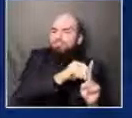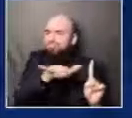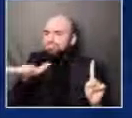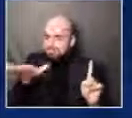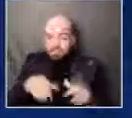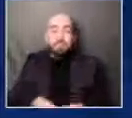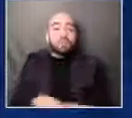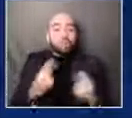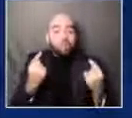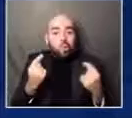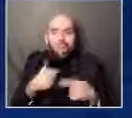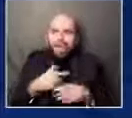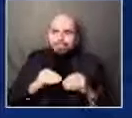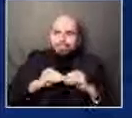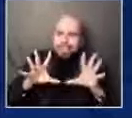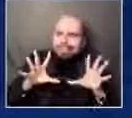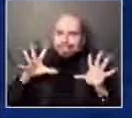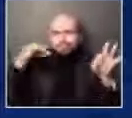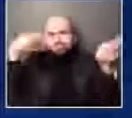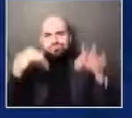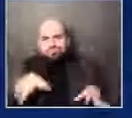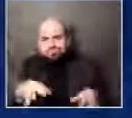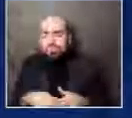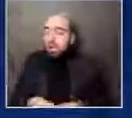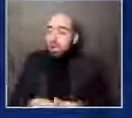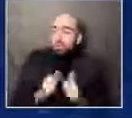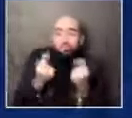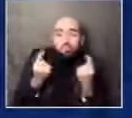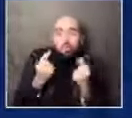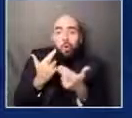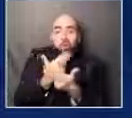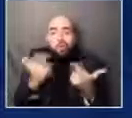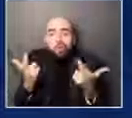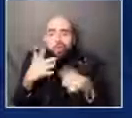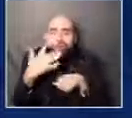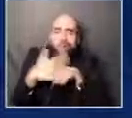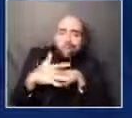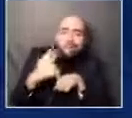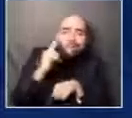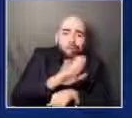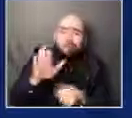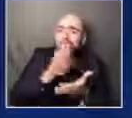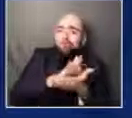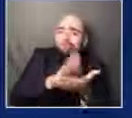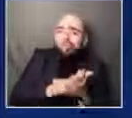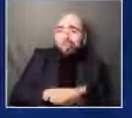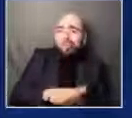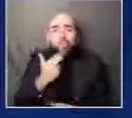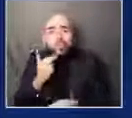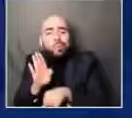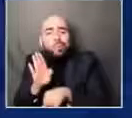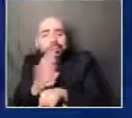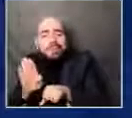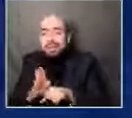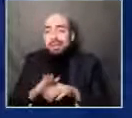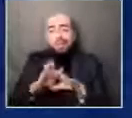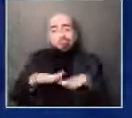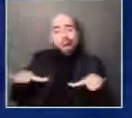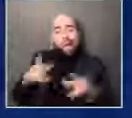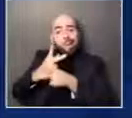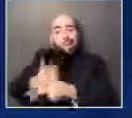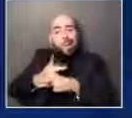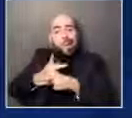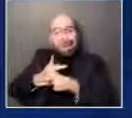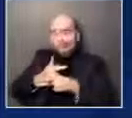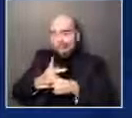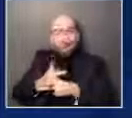providing the necessary resources for small businesses, schools, child care centers to reopen and operate safely and effectively